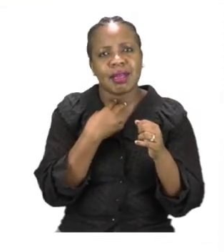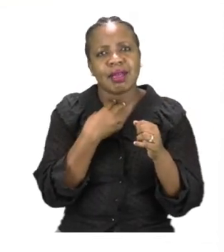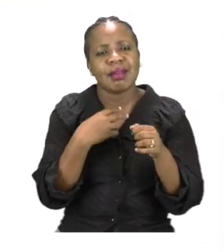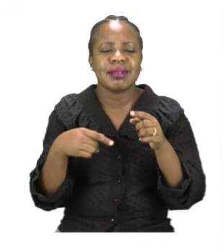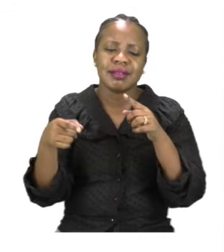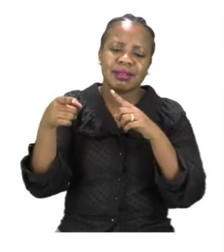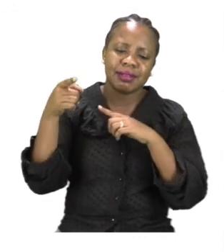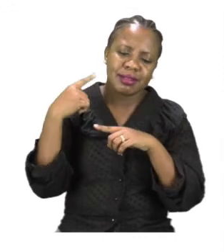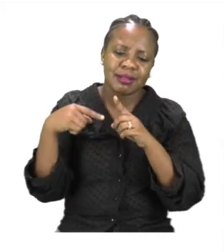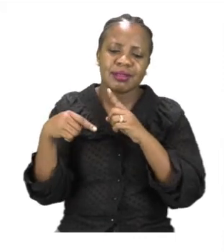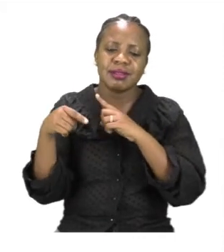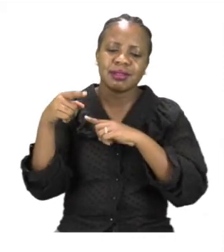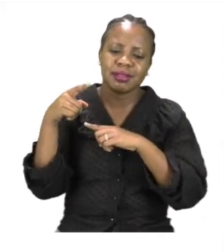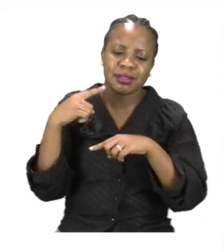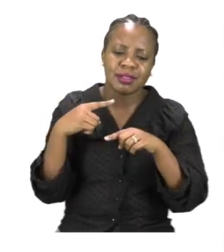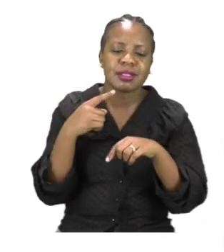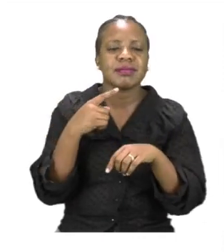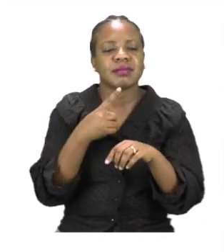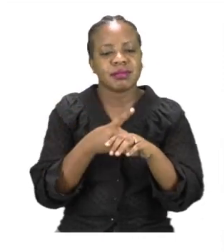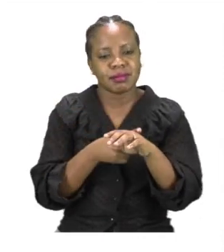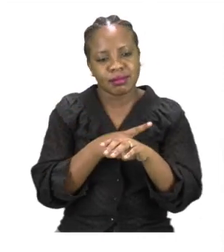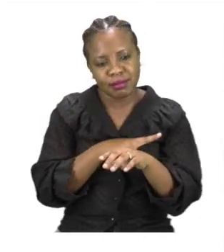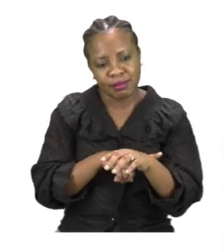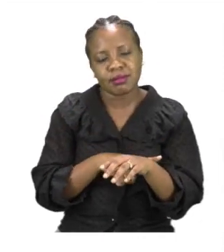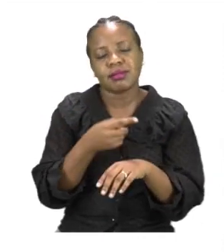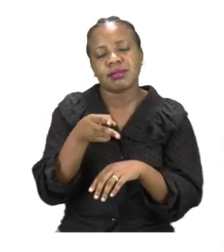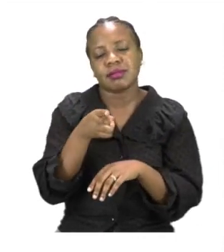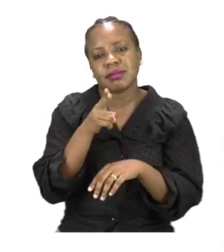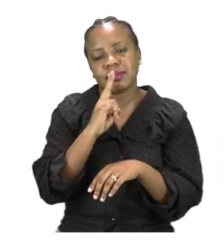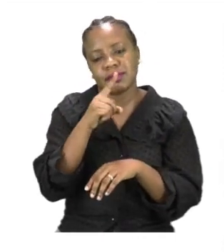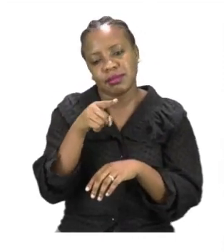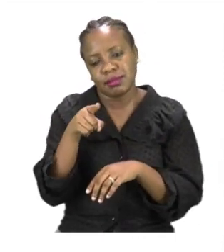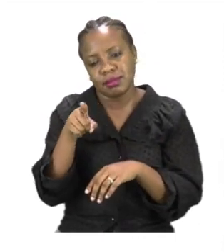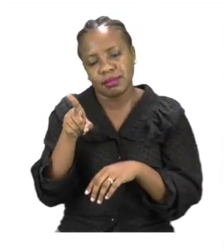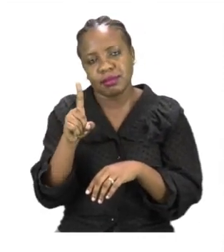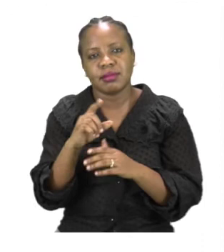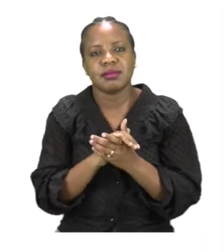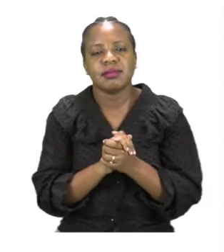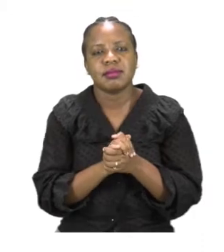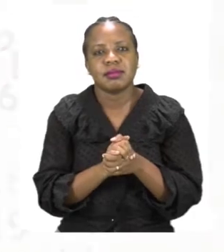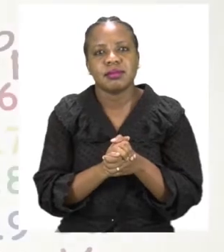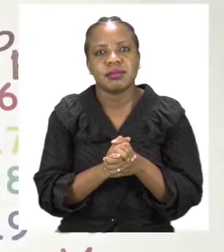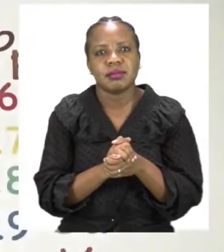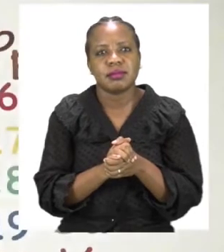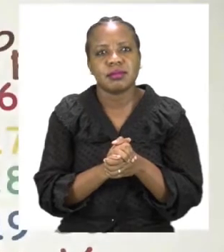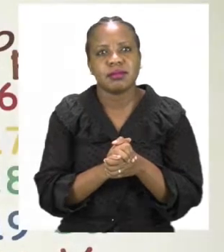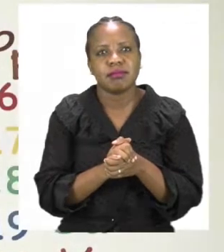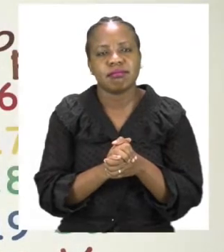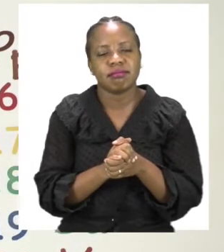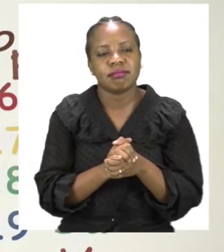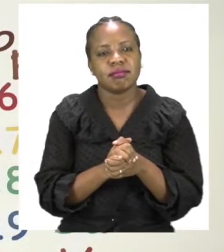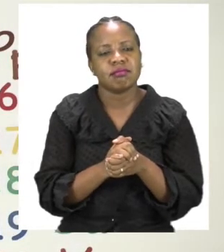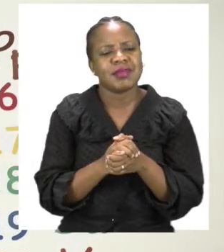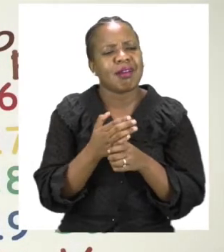line and make sure that you check that they are correct. I'm going to leave you to do all